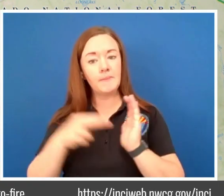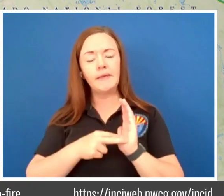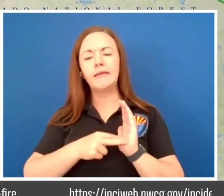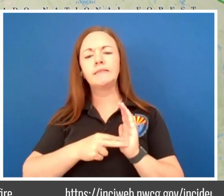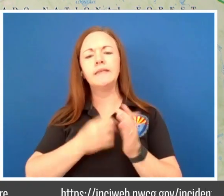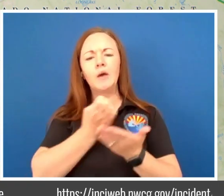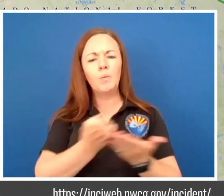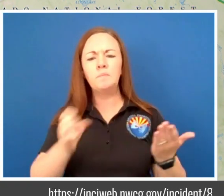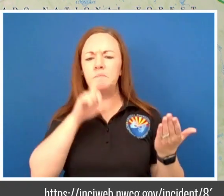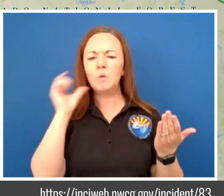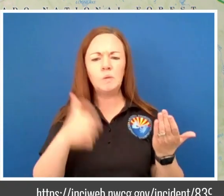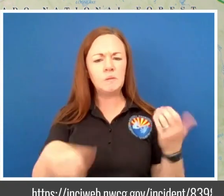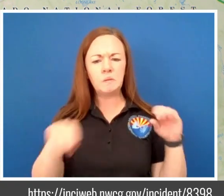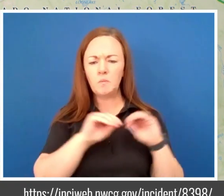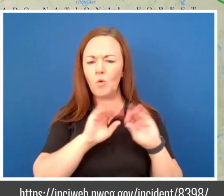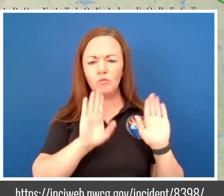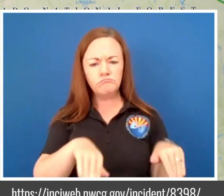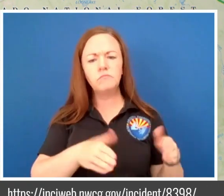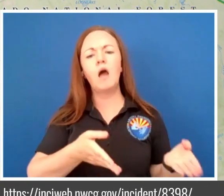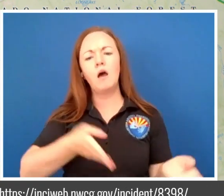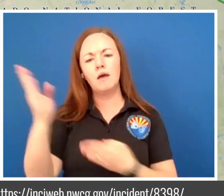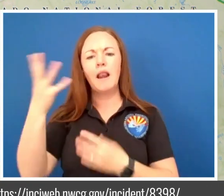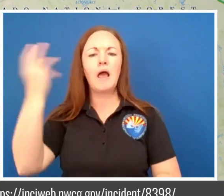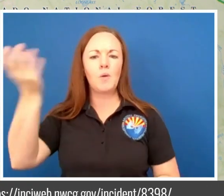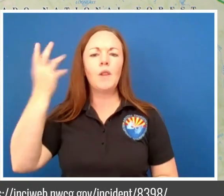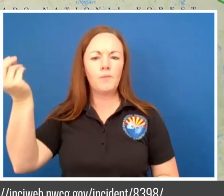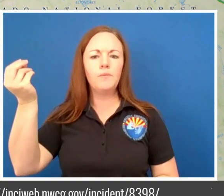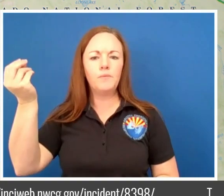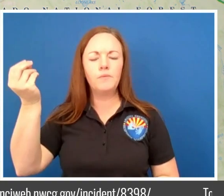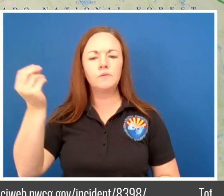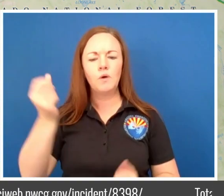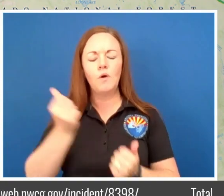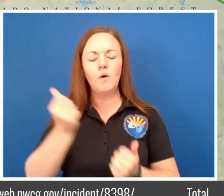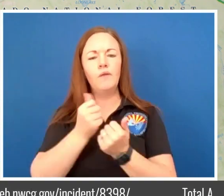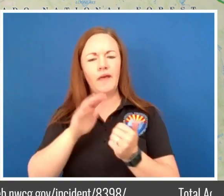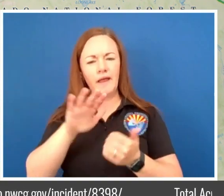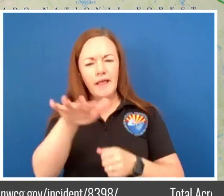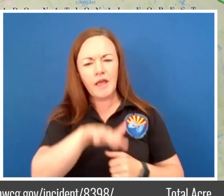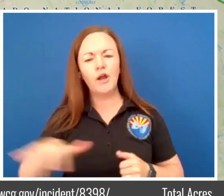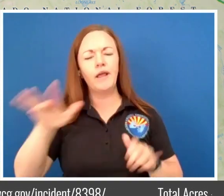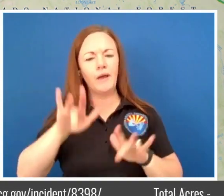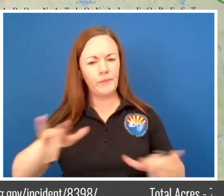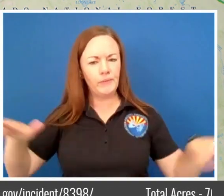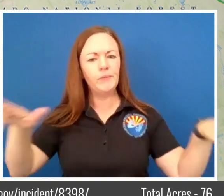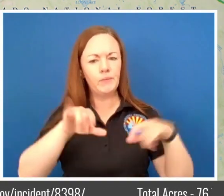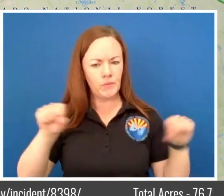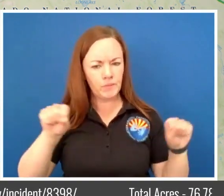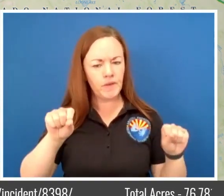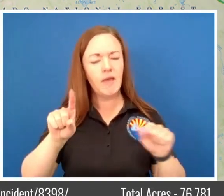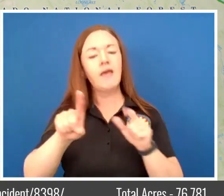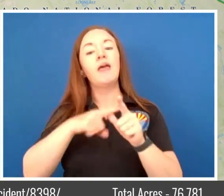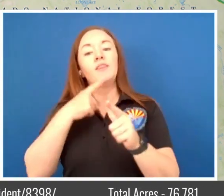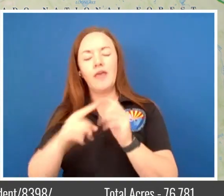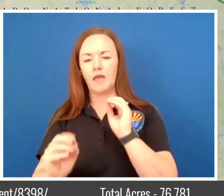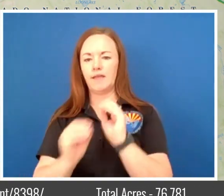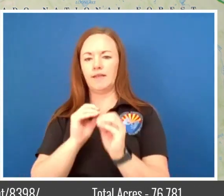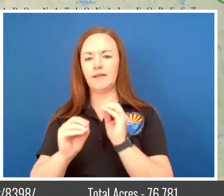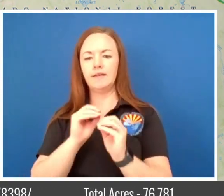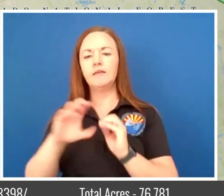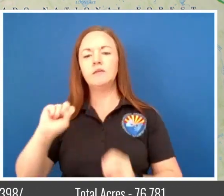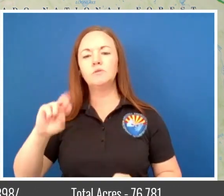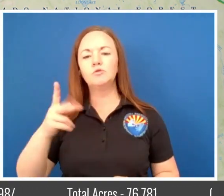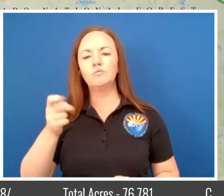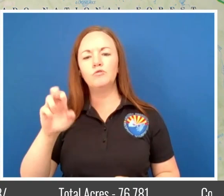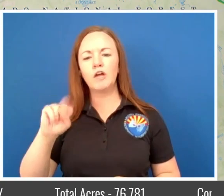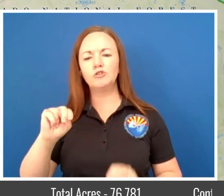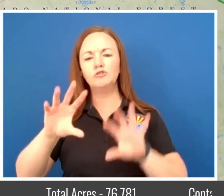excess equipment out and get all that stuff off the fire, and then the suppression repair on the west side where we do have